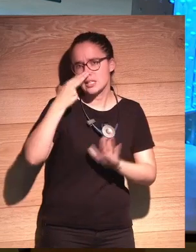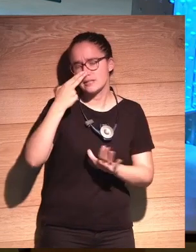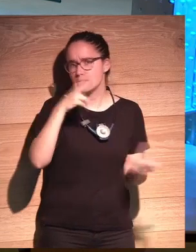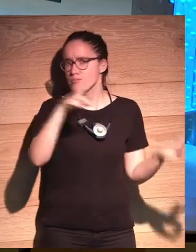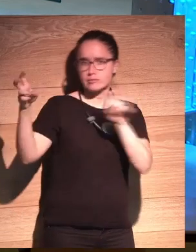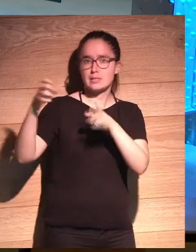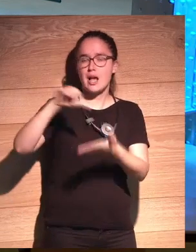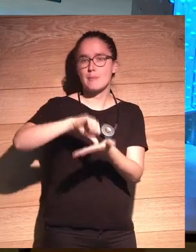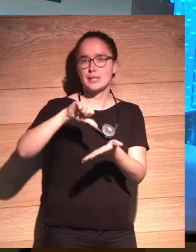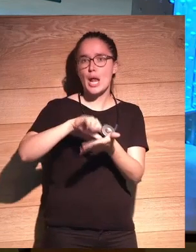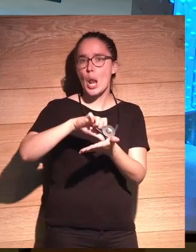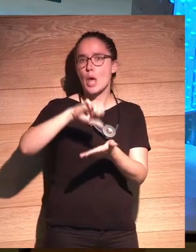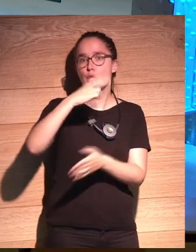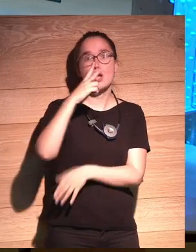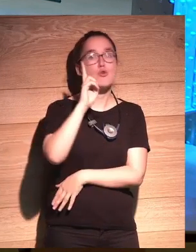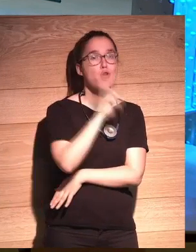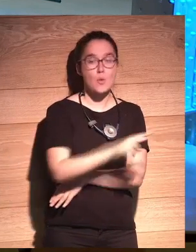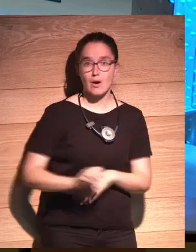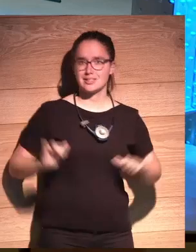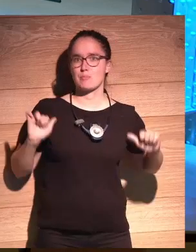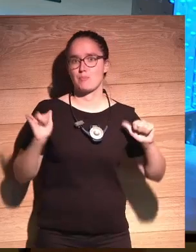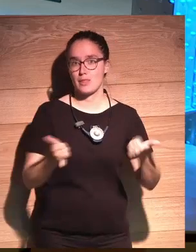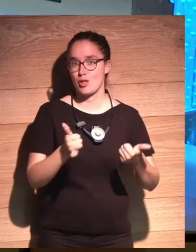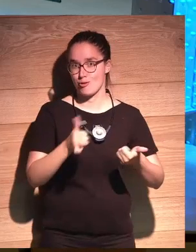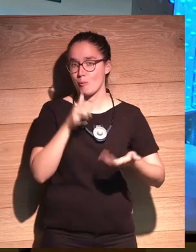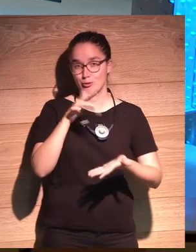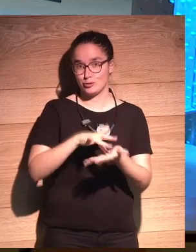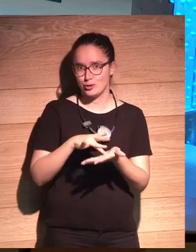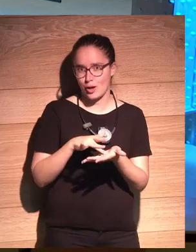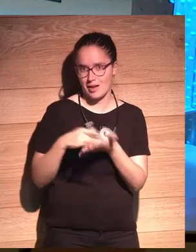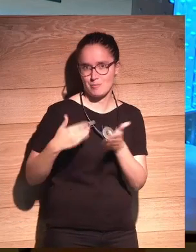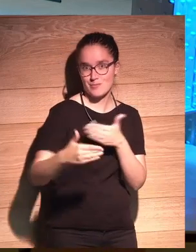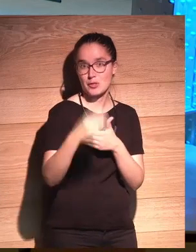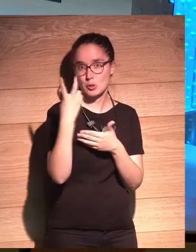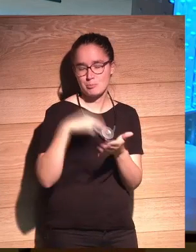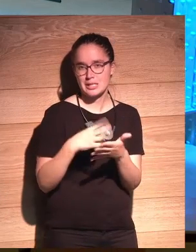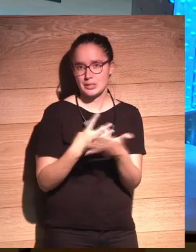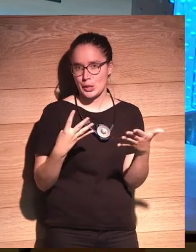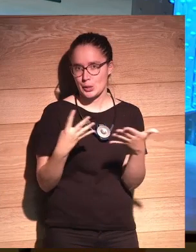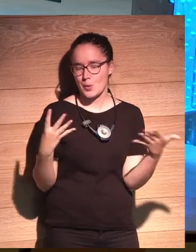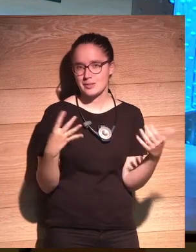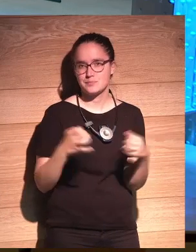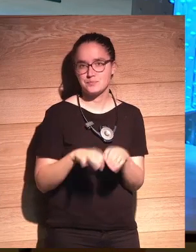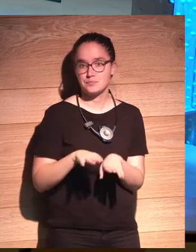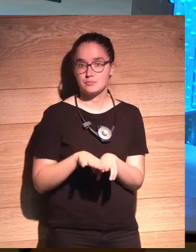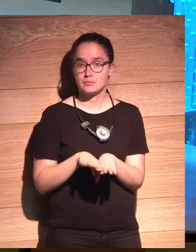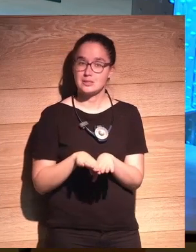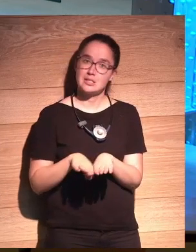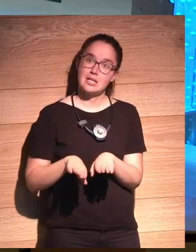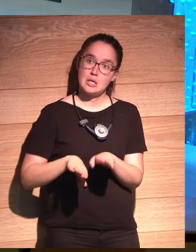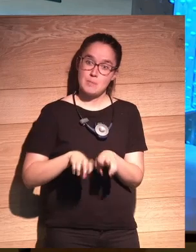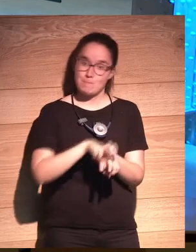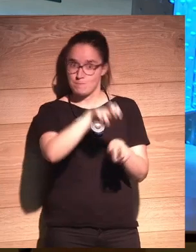regarding interesting innovation and initiatives that are being launched in the Norwegian capital.